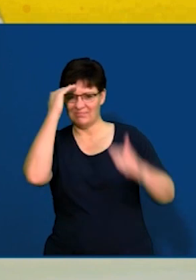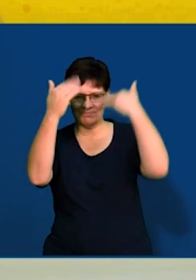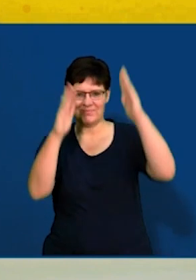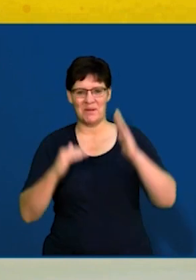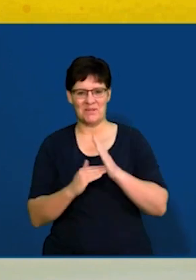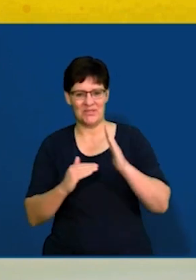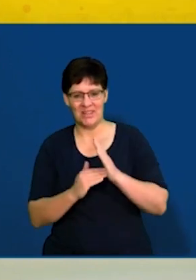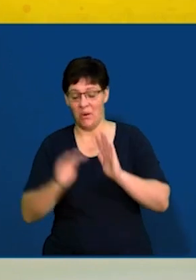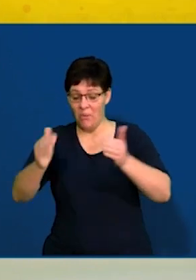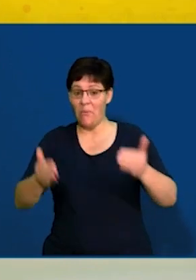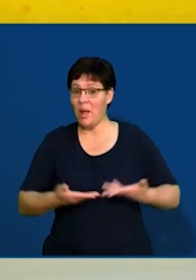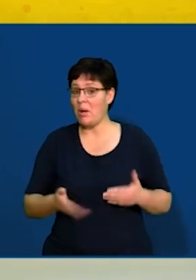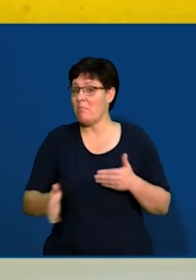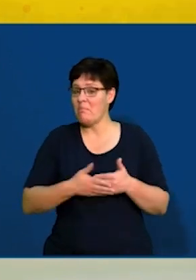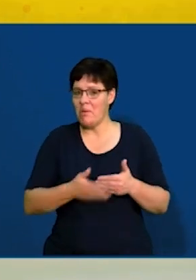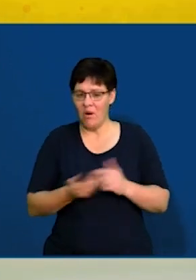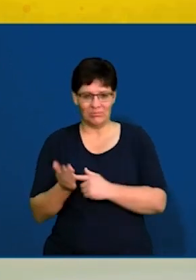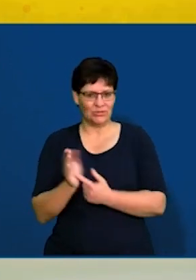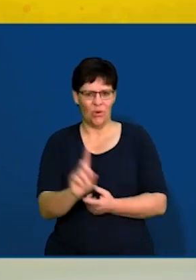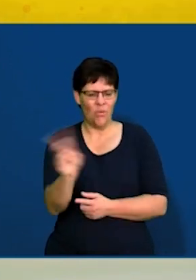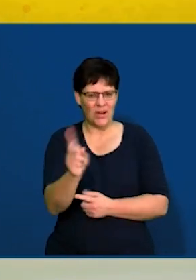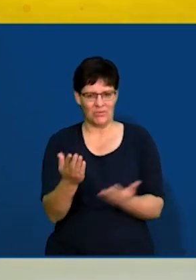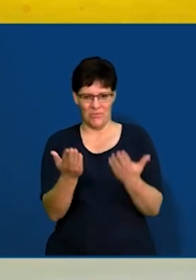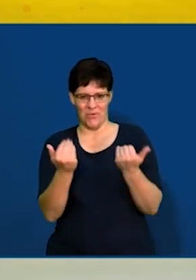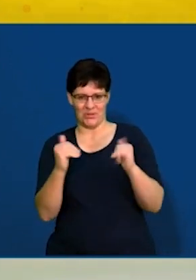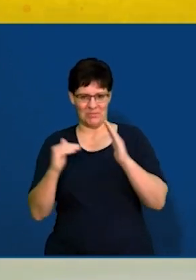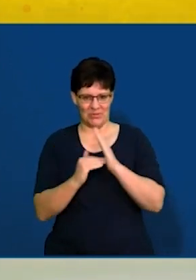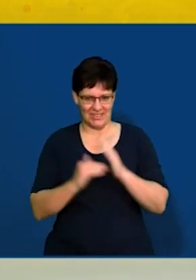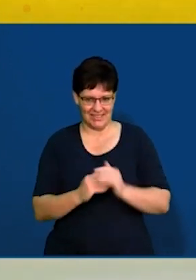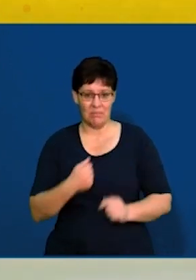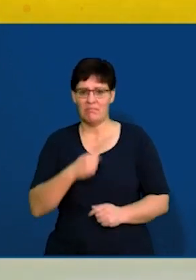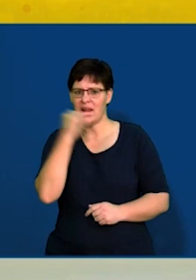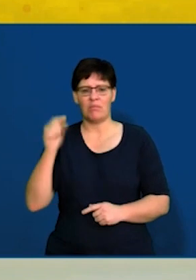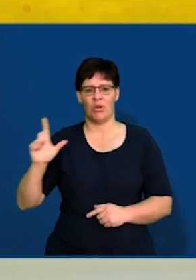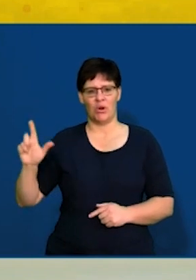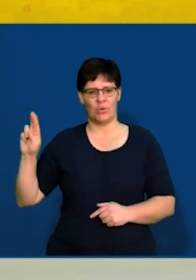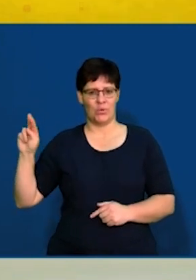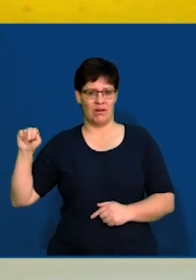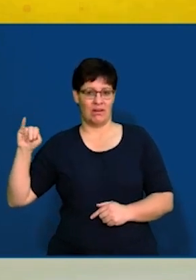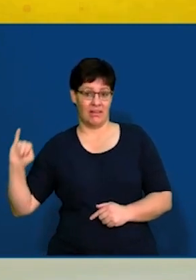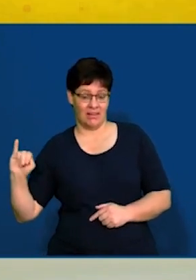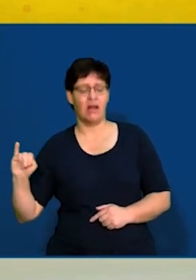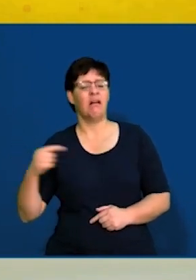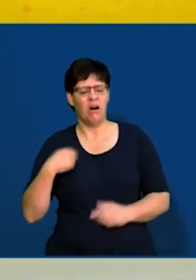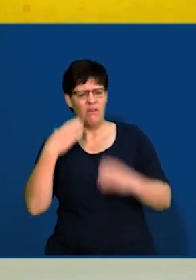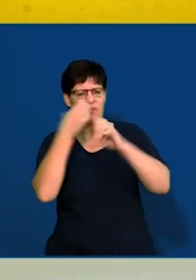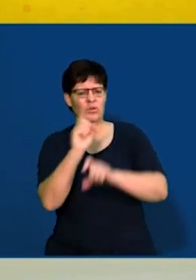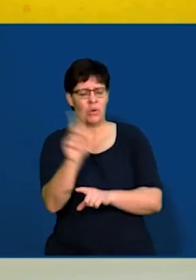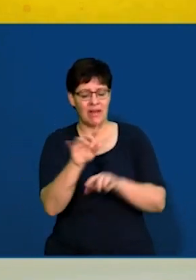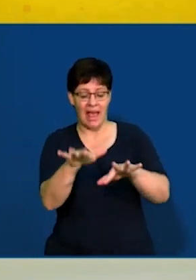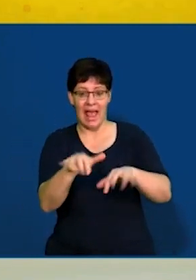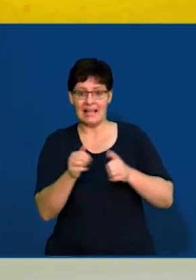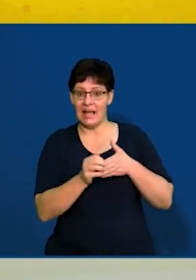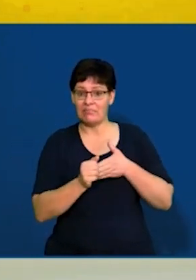Matrix, and welcome to yet another exciting show of Matrix. My name is Luni, and today we're focusing on your exam guide